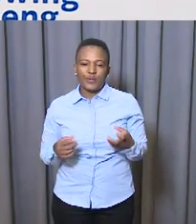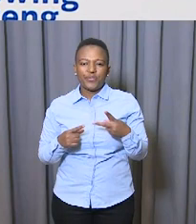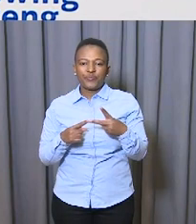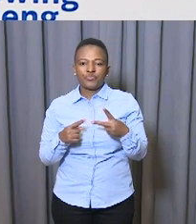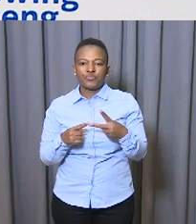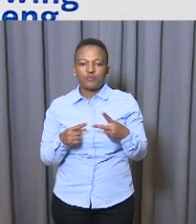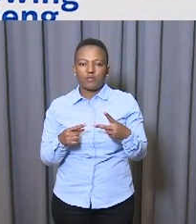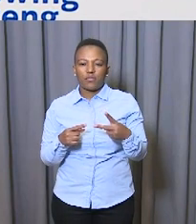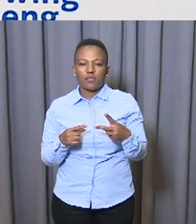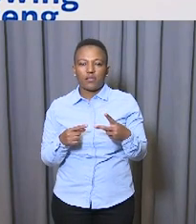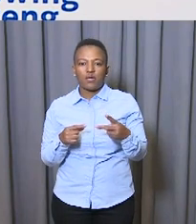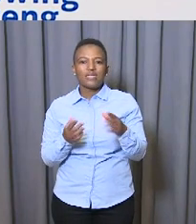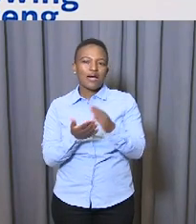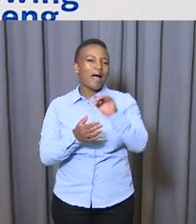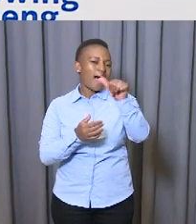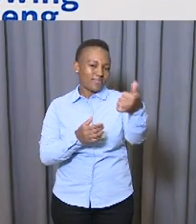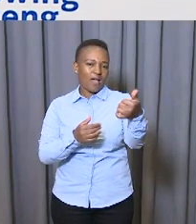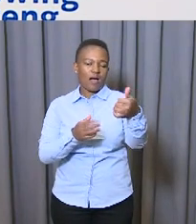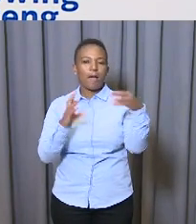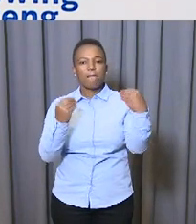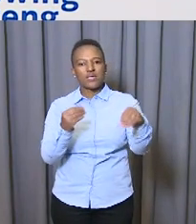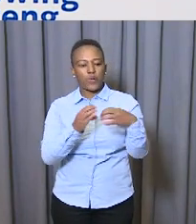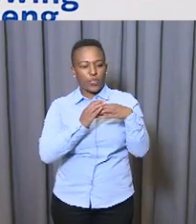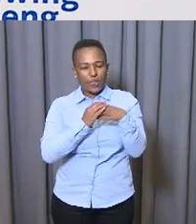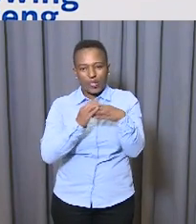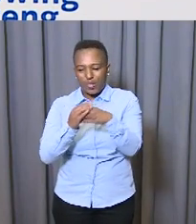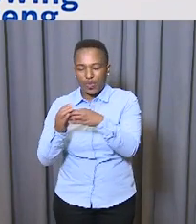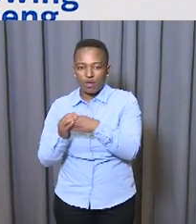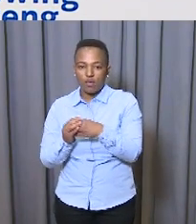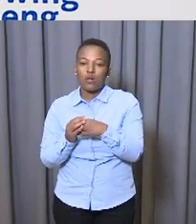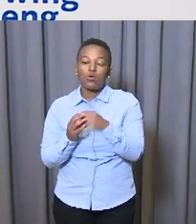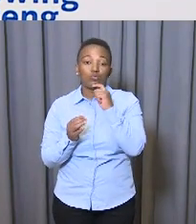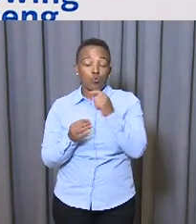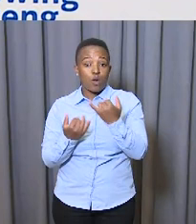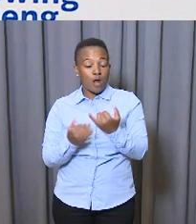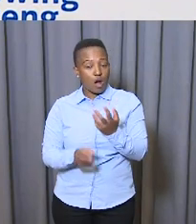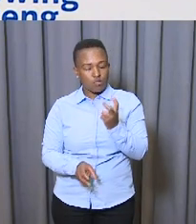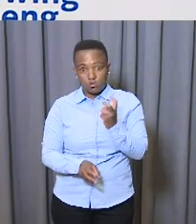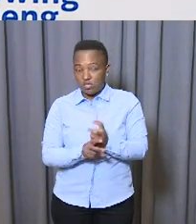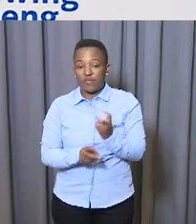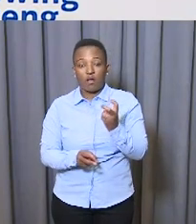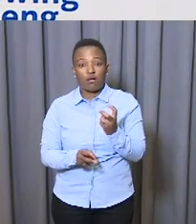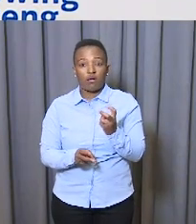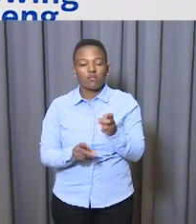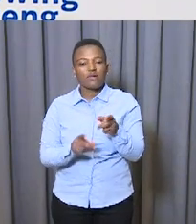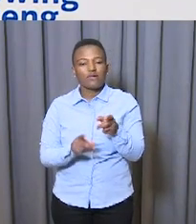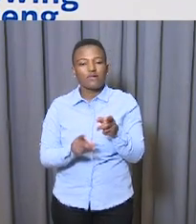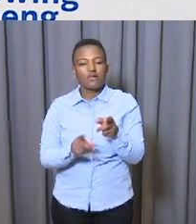in various areas of small businesses are having it tough. And the businesses that are closed, I want to